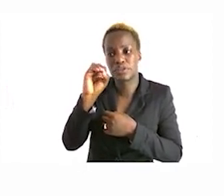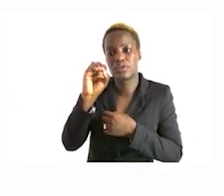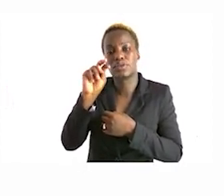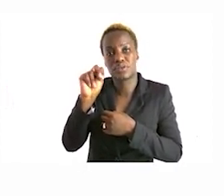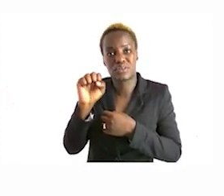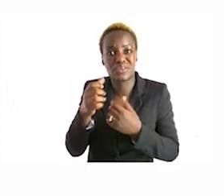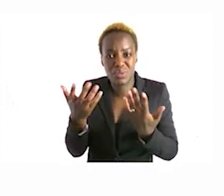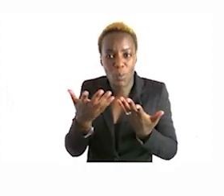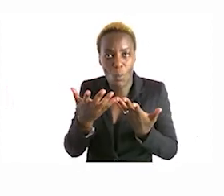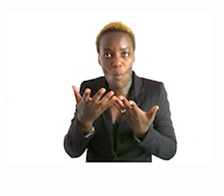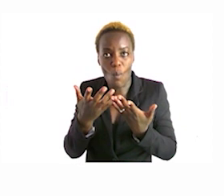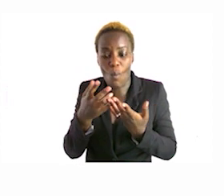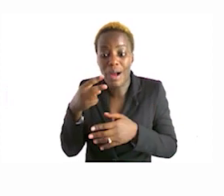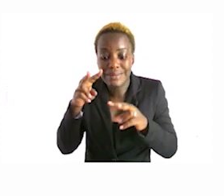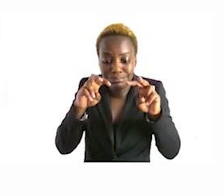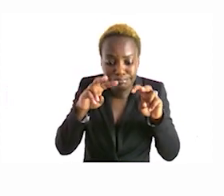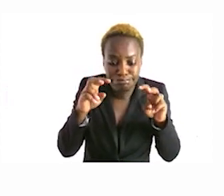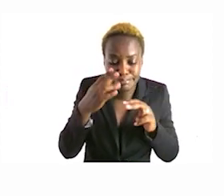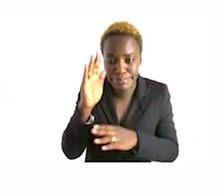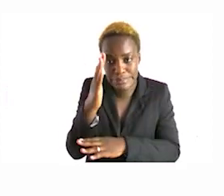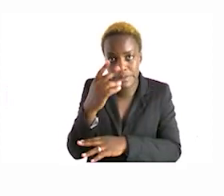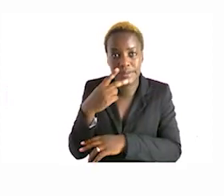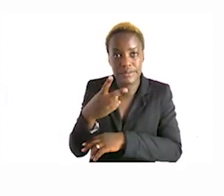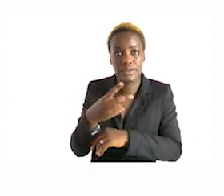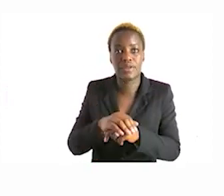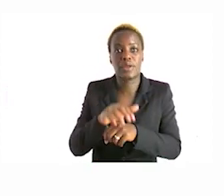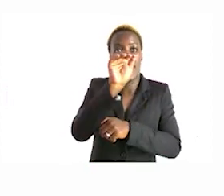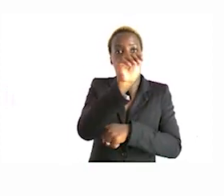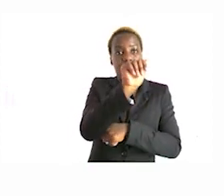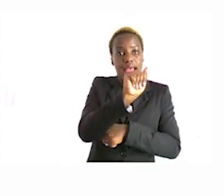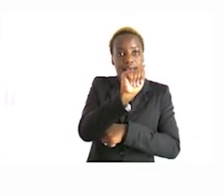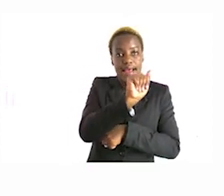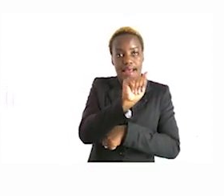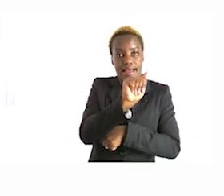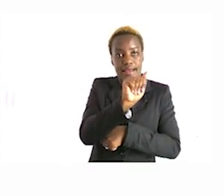you. For example, let's quickly look at number 8. The